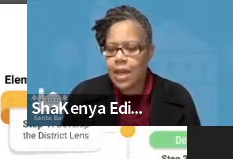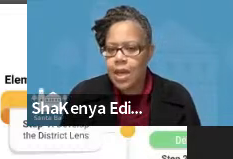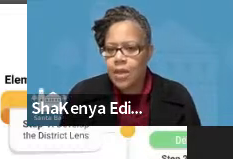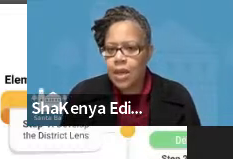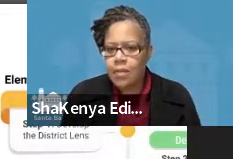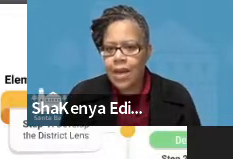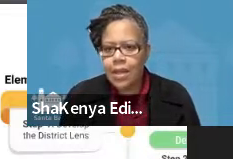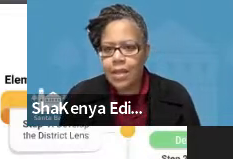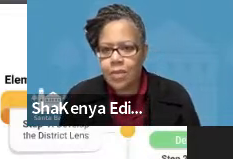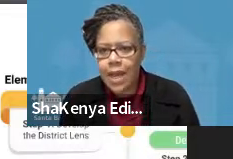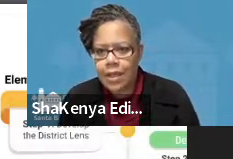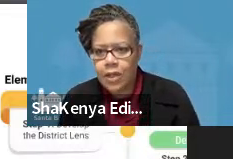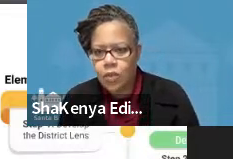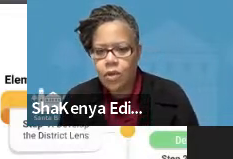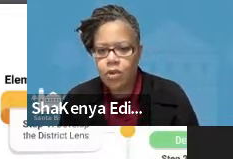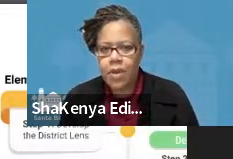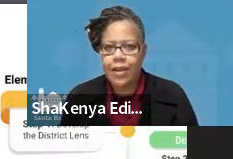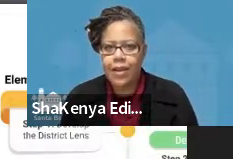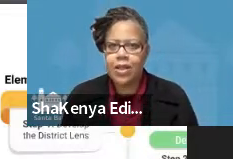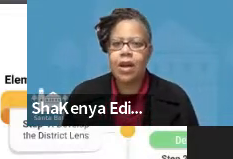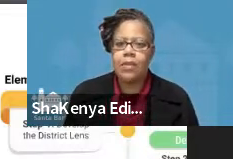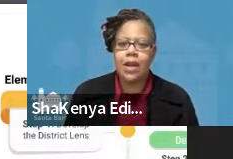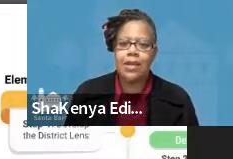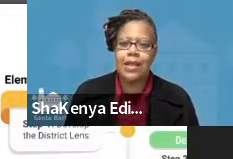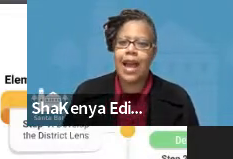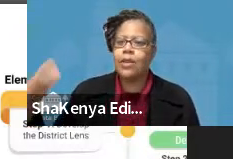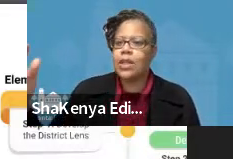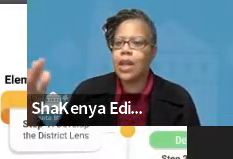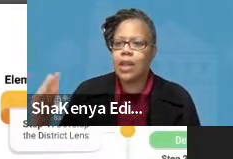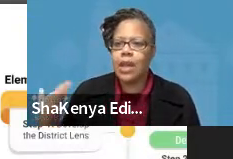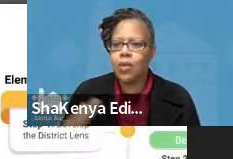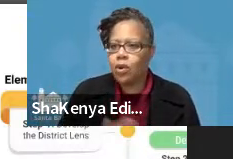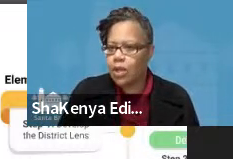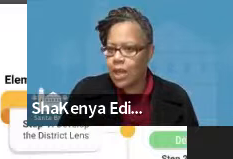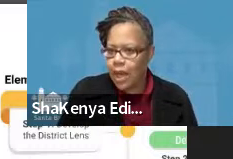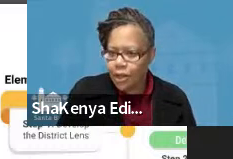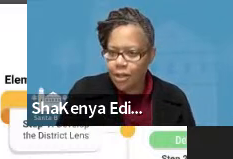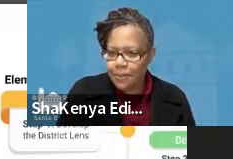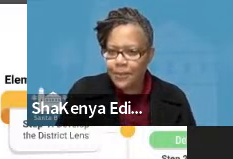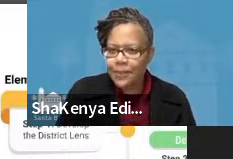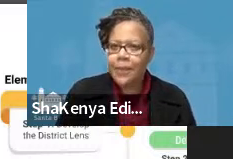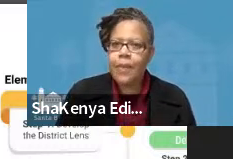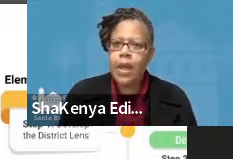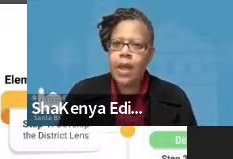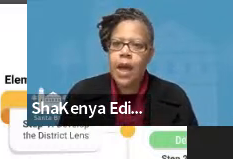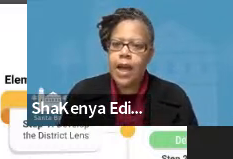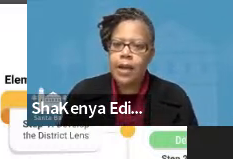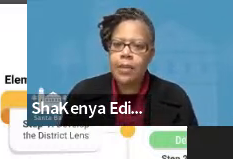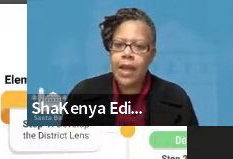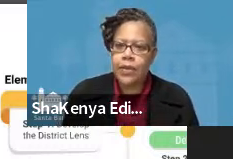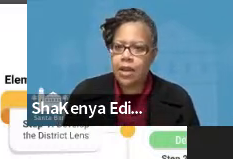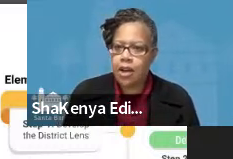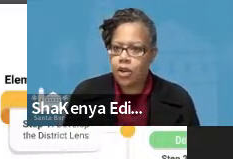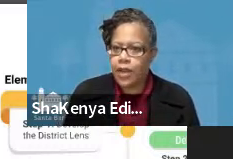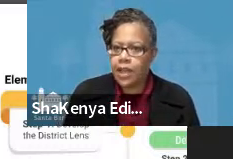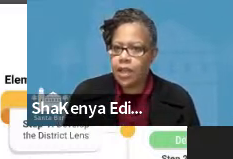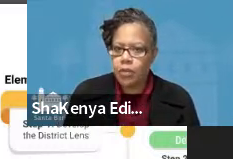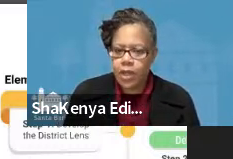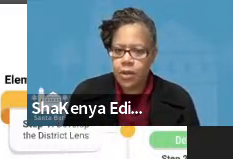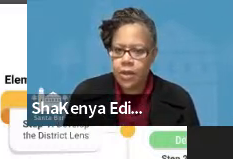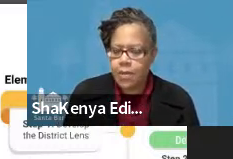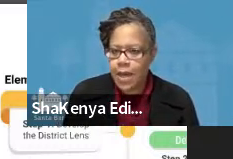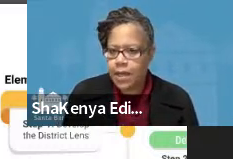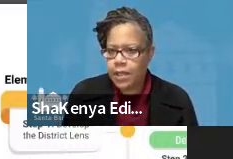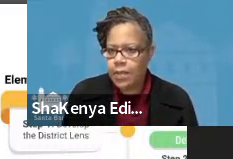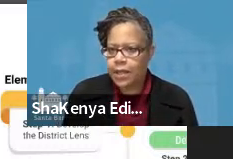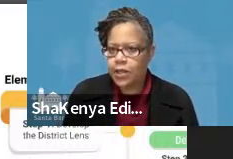things that the Combating Anti-Blackness work group has talked about is like, how do we take that work younger? In our curriculum,